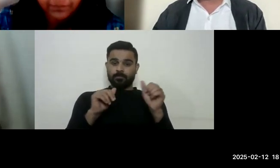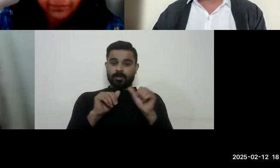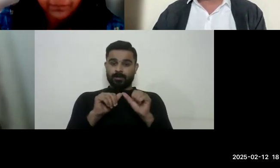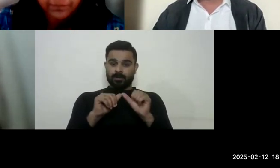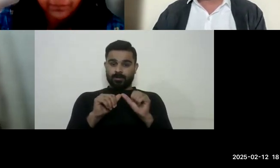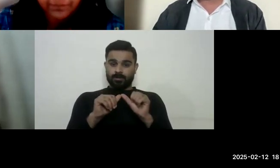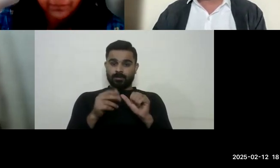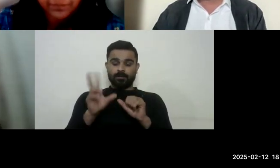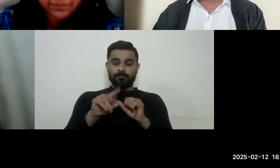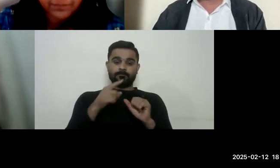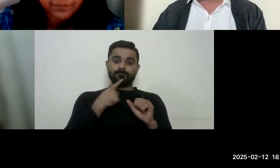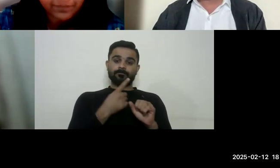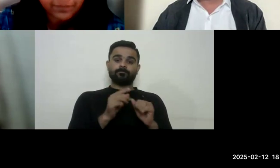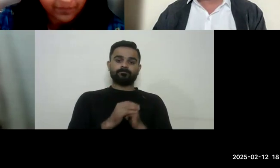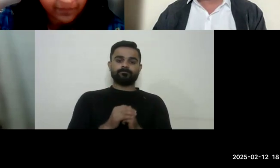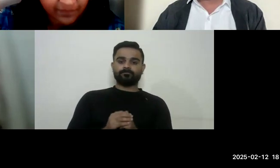who says,